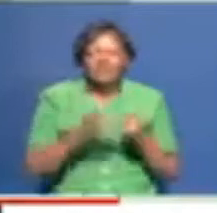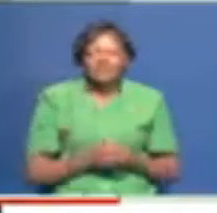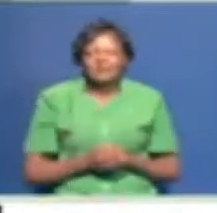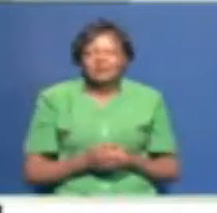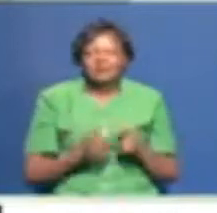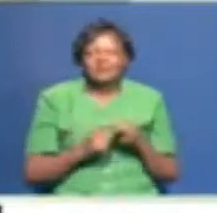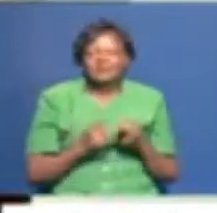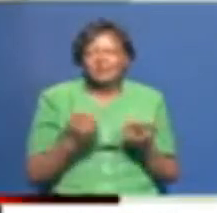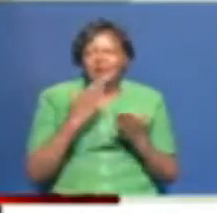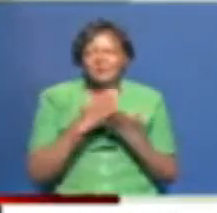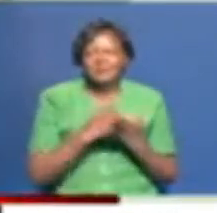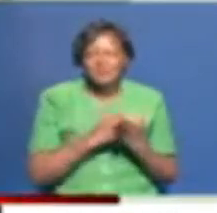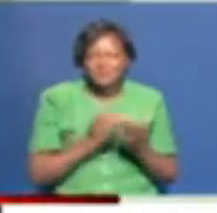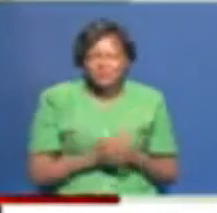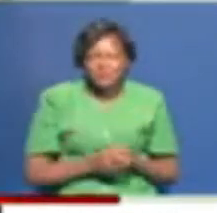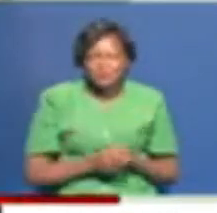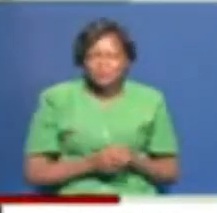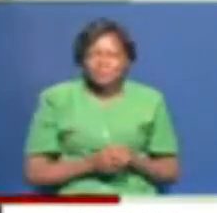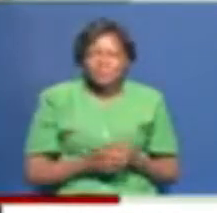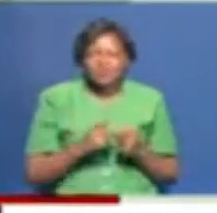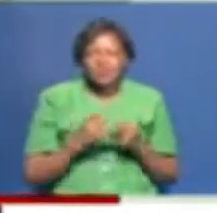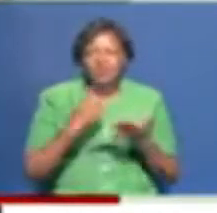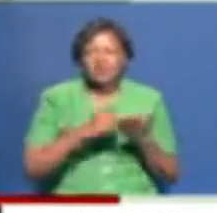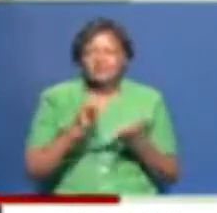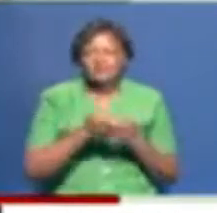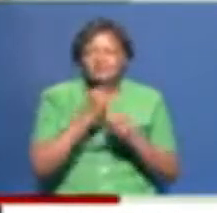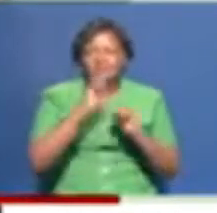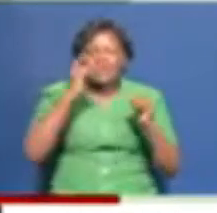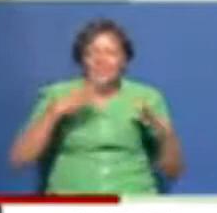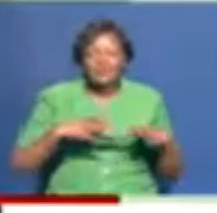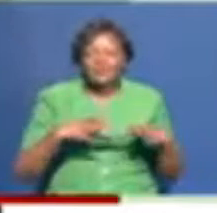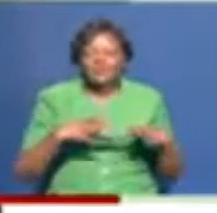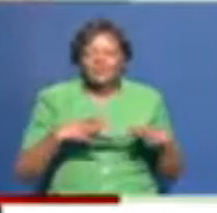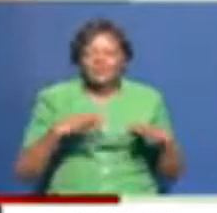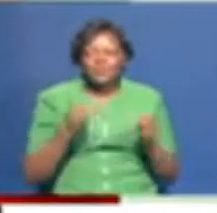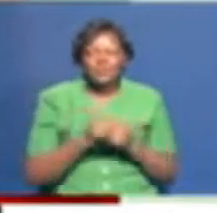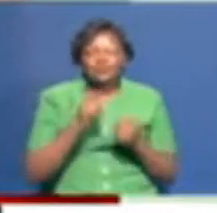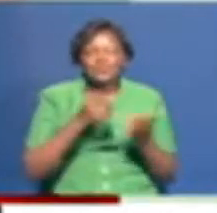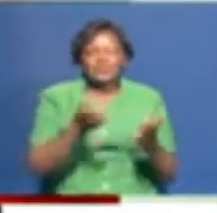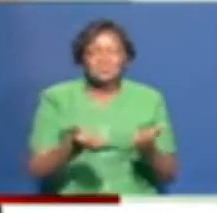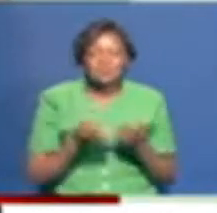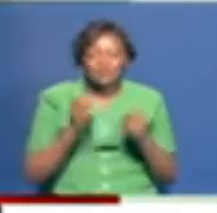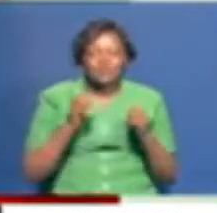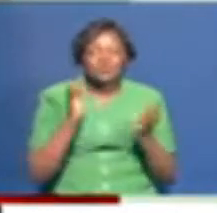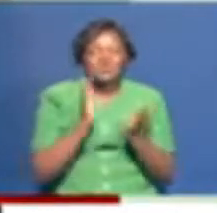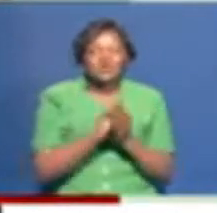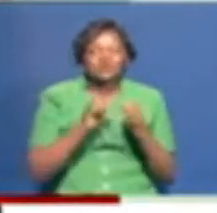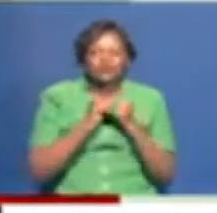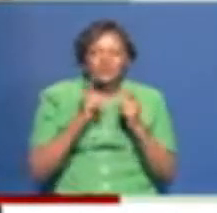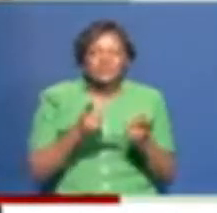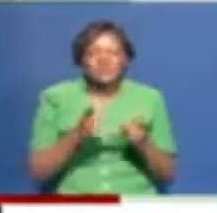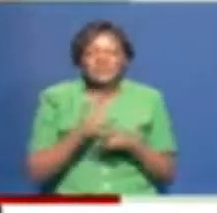From protocol to political returns, the week that served Kenyans with the fodder they needed to keep social media abuzz. All right, and